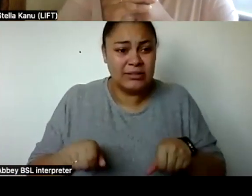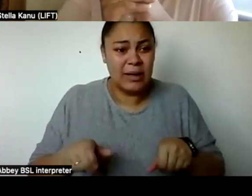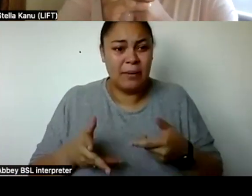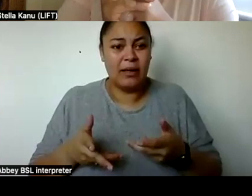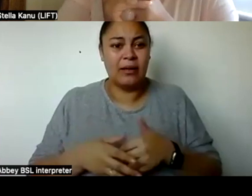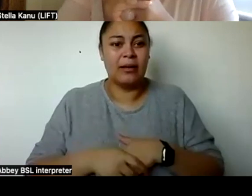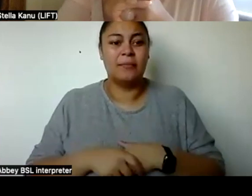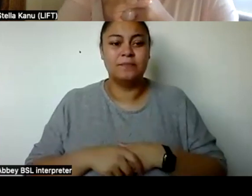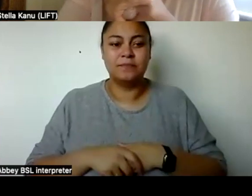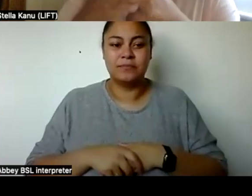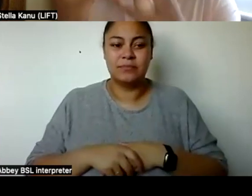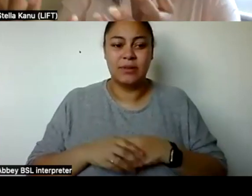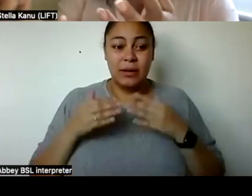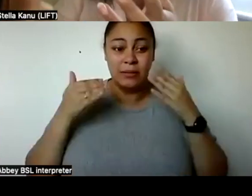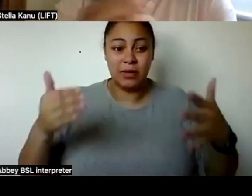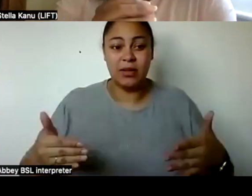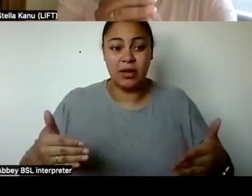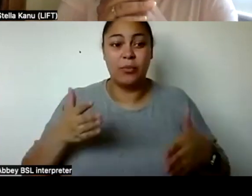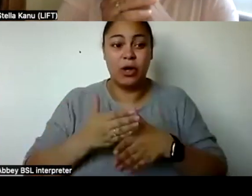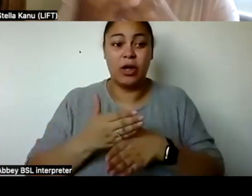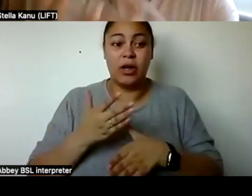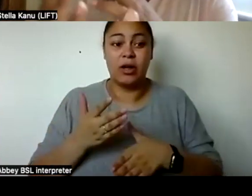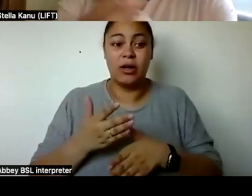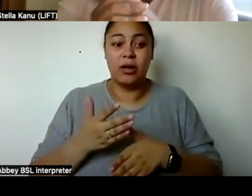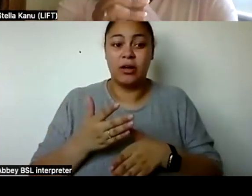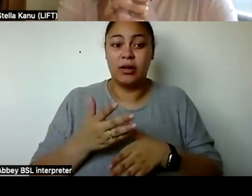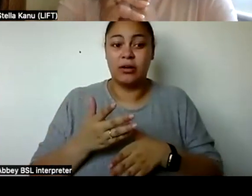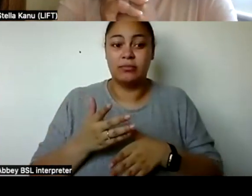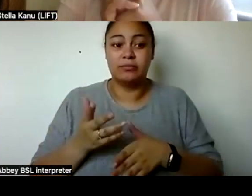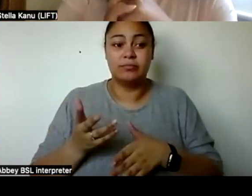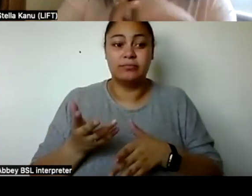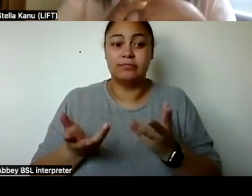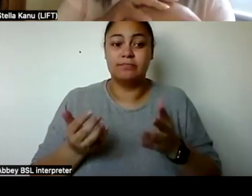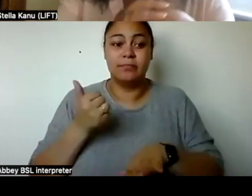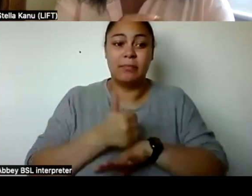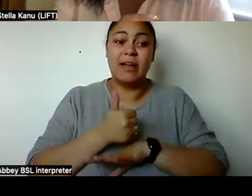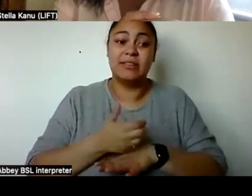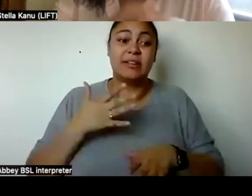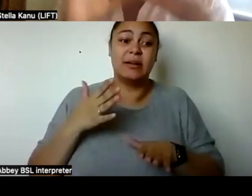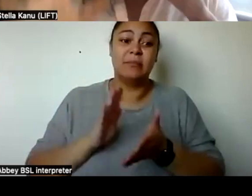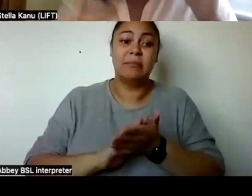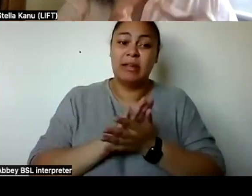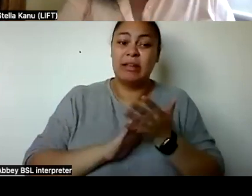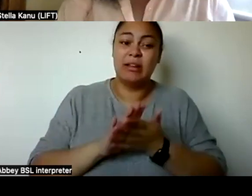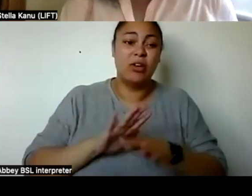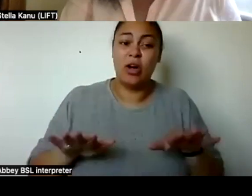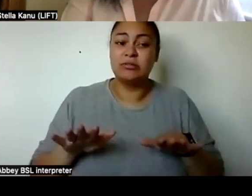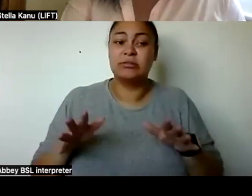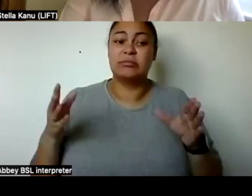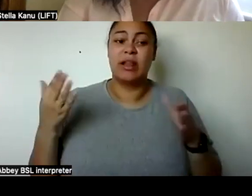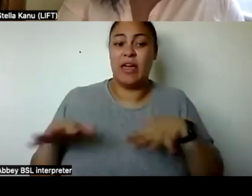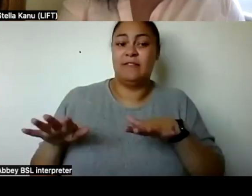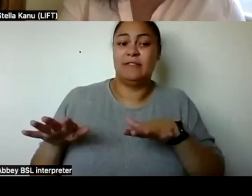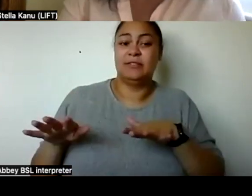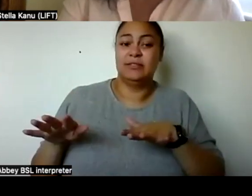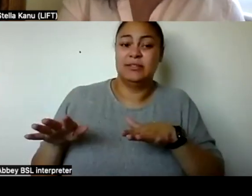labor is this this humanness, this, and our basic needs are not kind of being met. And so those are the kind of influences